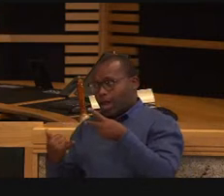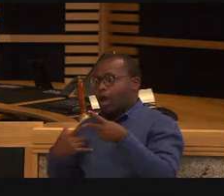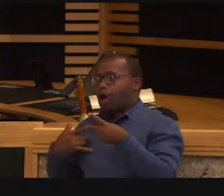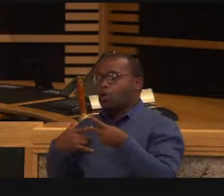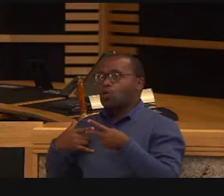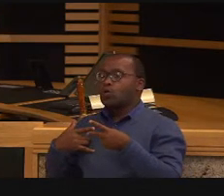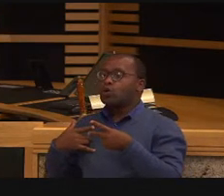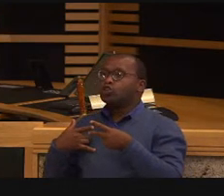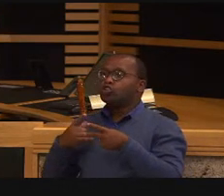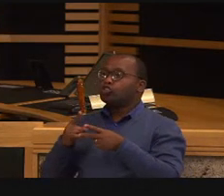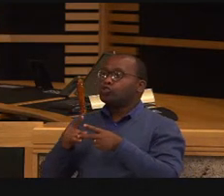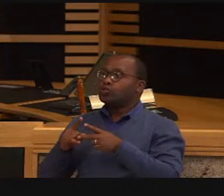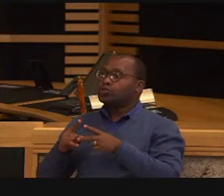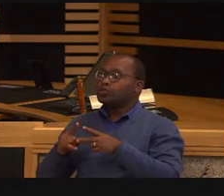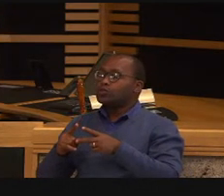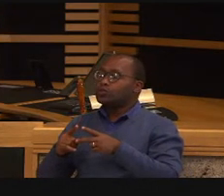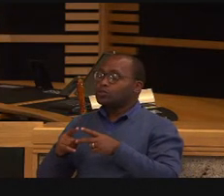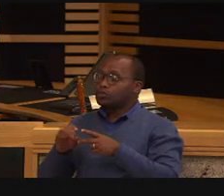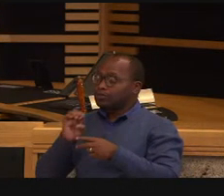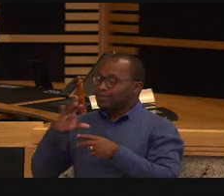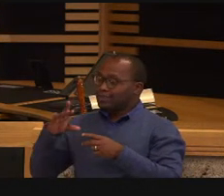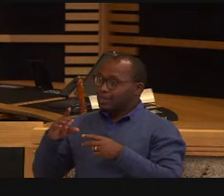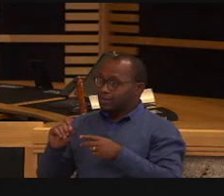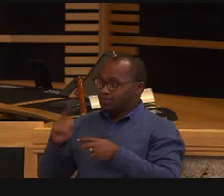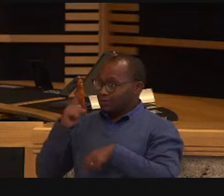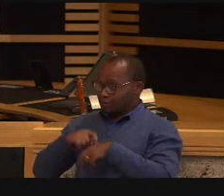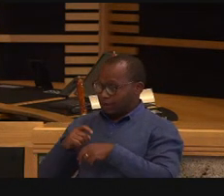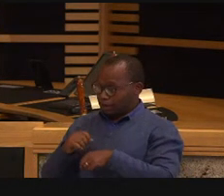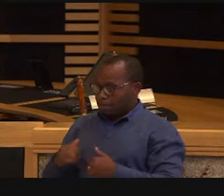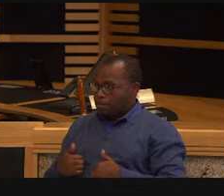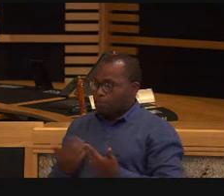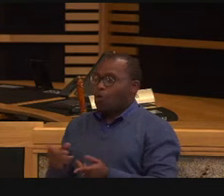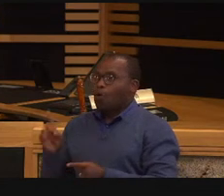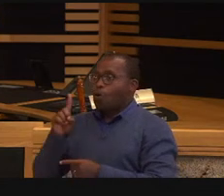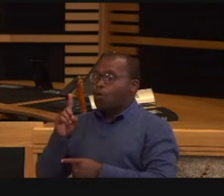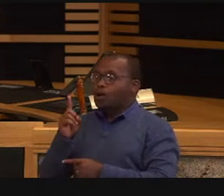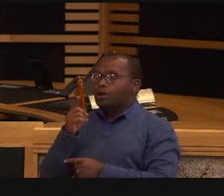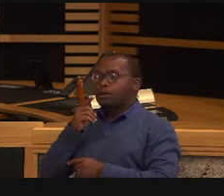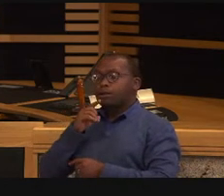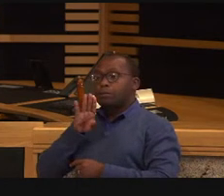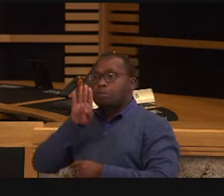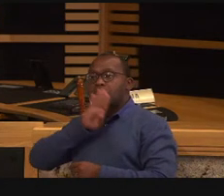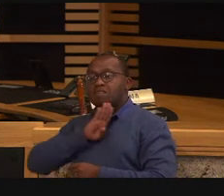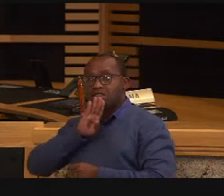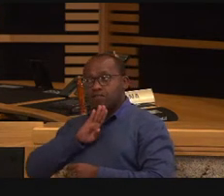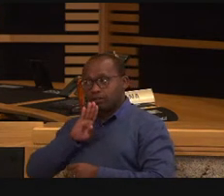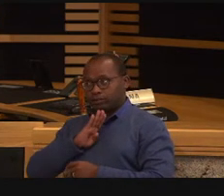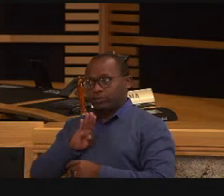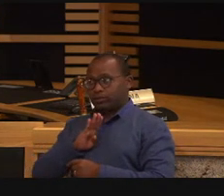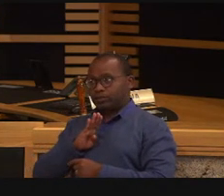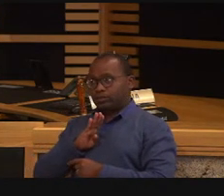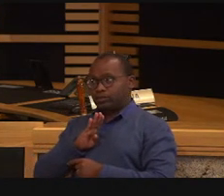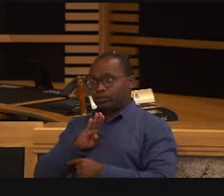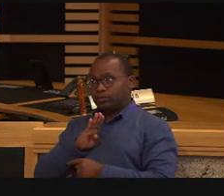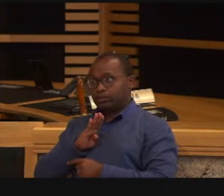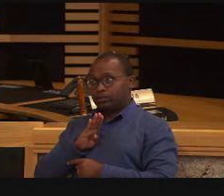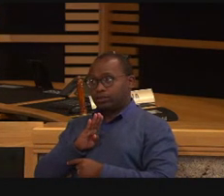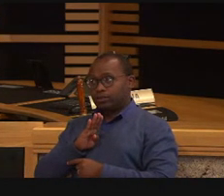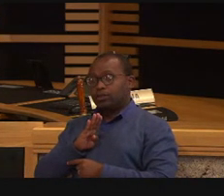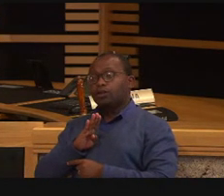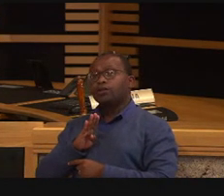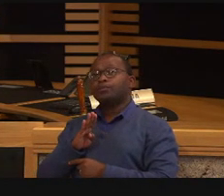as a province. The nutrition education and advocacy, which also encourages